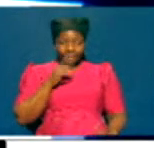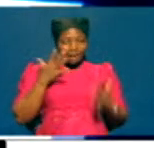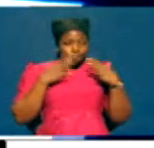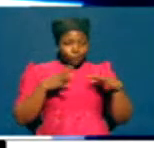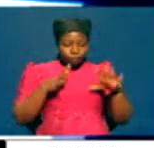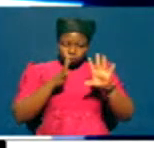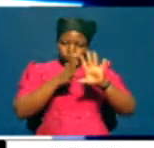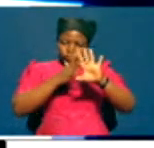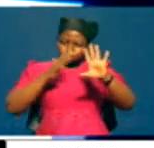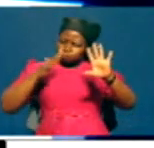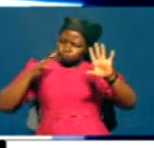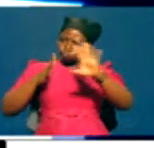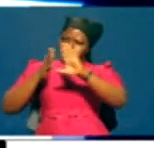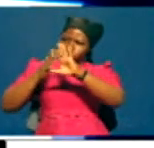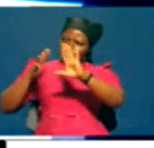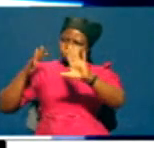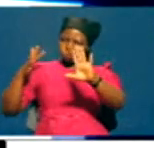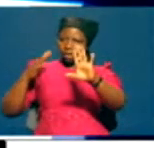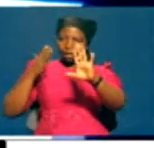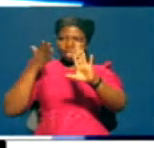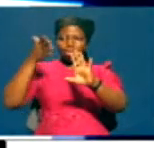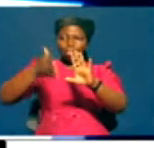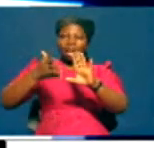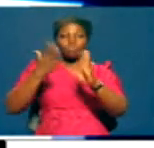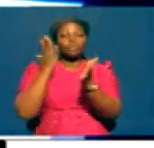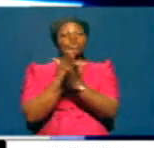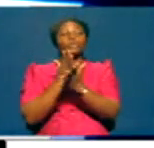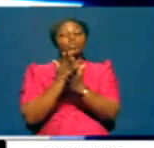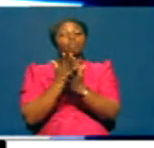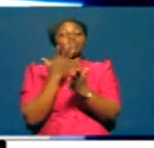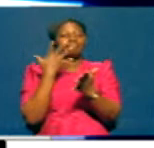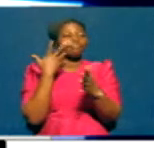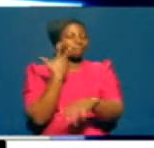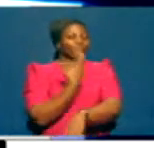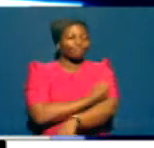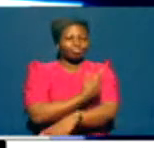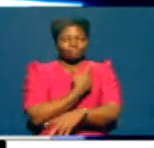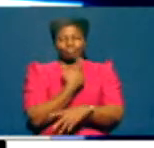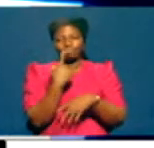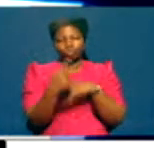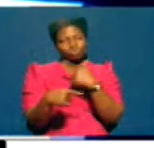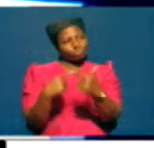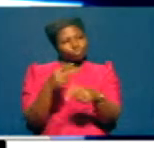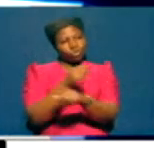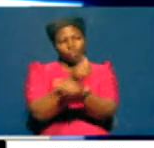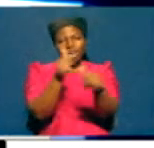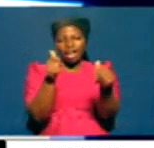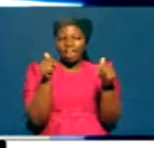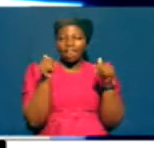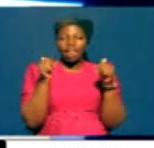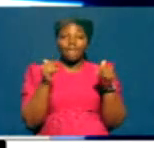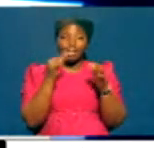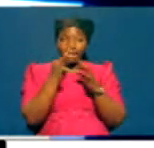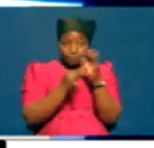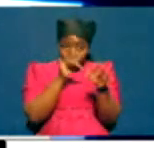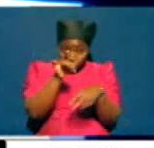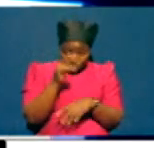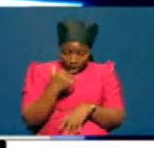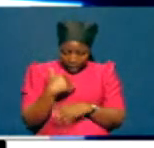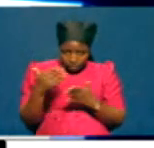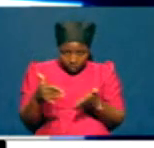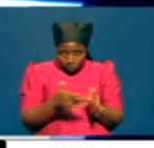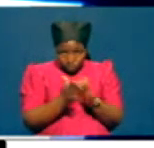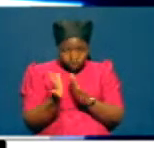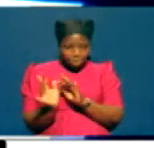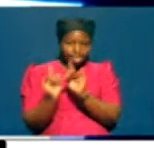being witnessed, and the exercise is going on smoothly. So kindly, get a chance, you visit the